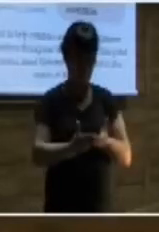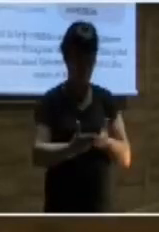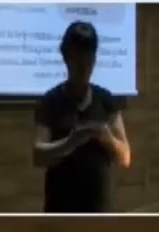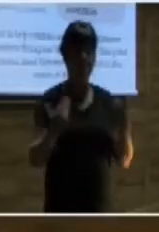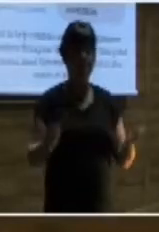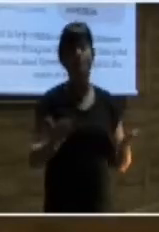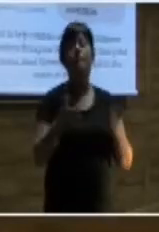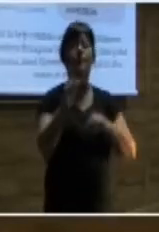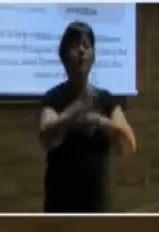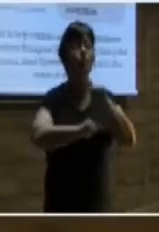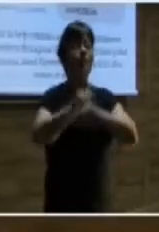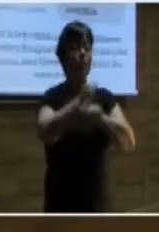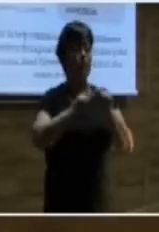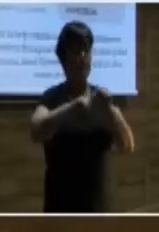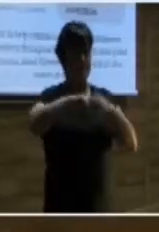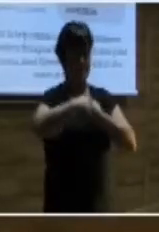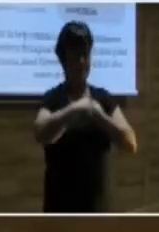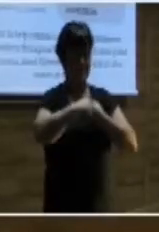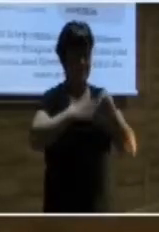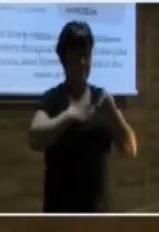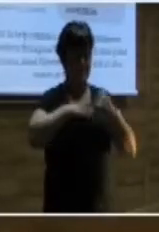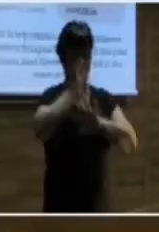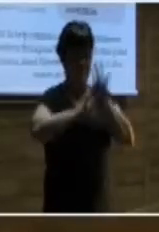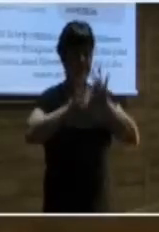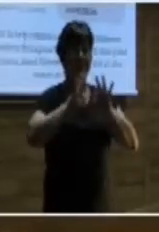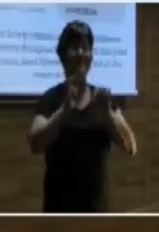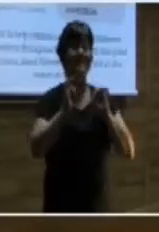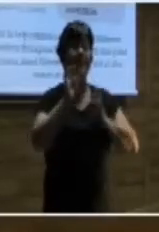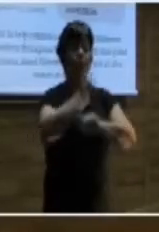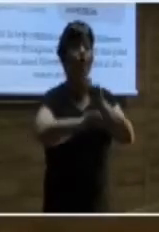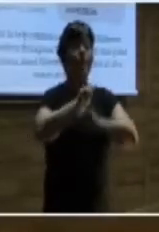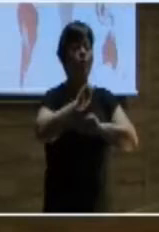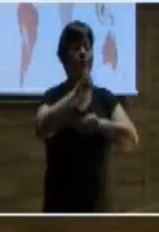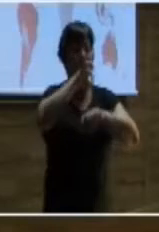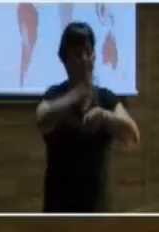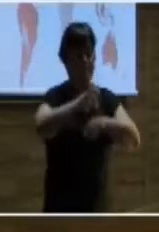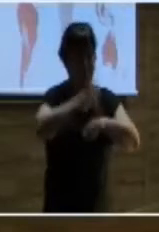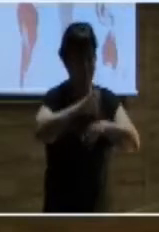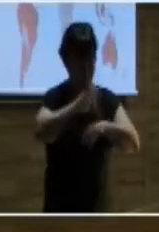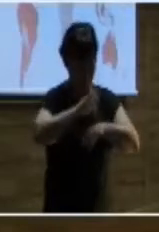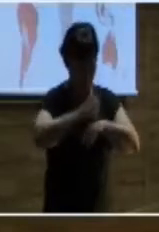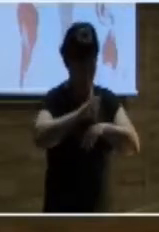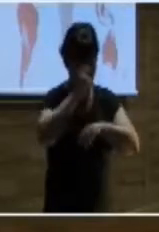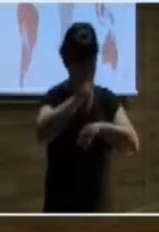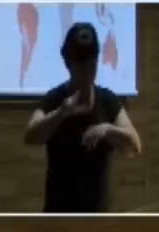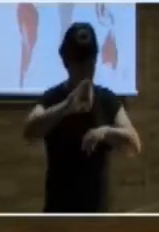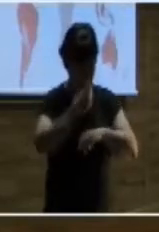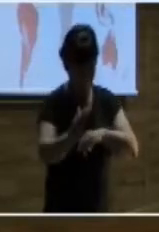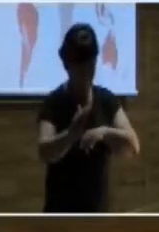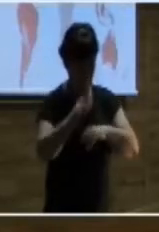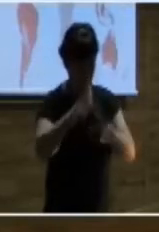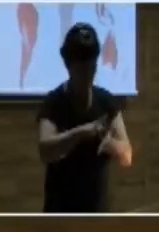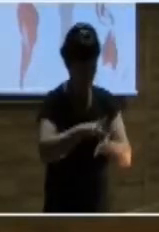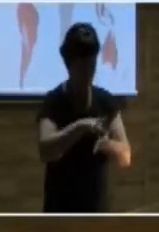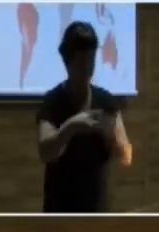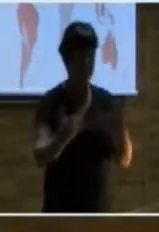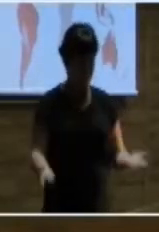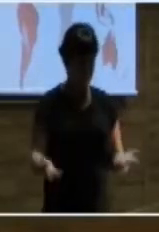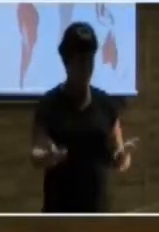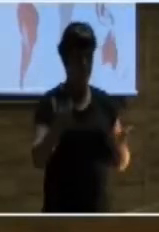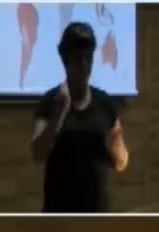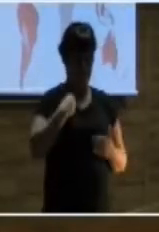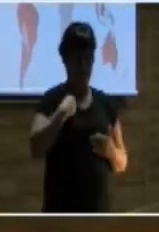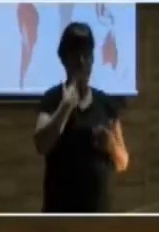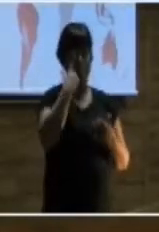the organizations that represent the interest of people affected by dementia. And here on red you see all